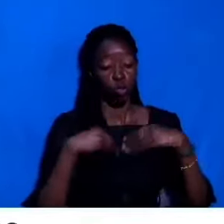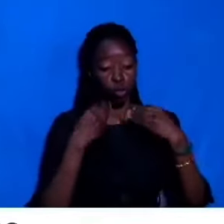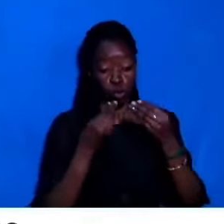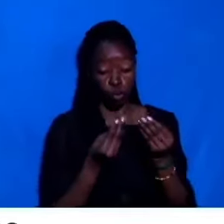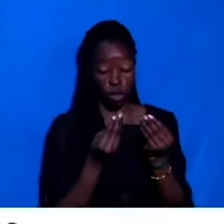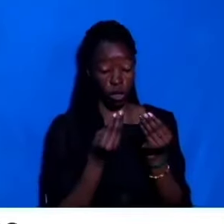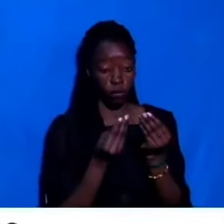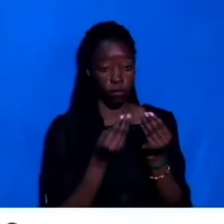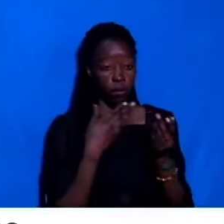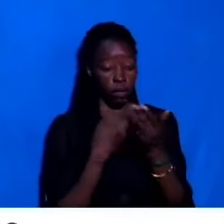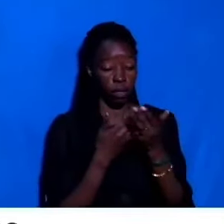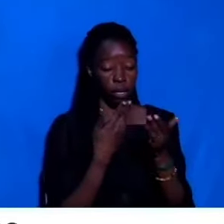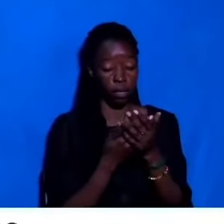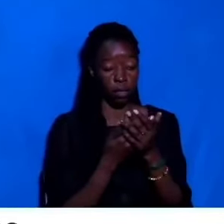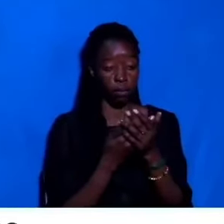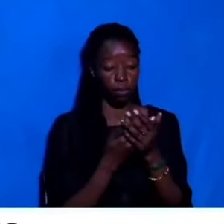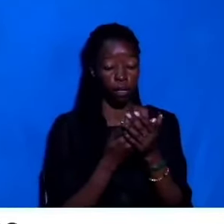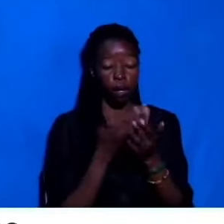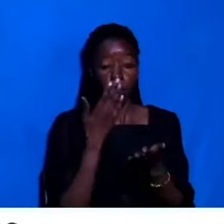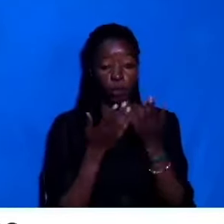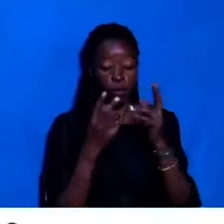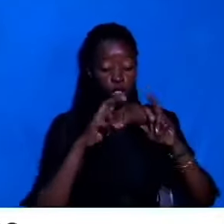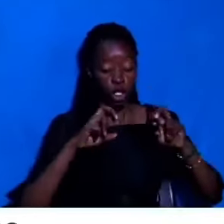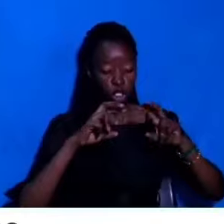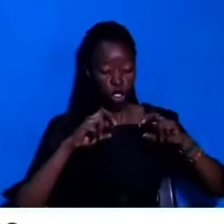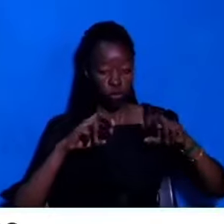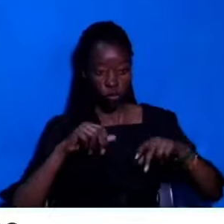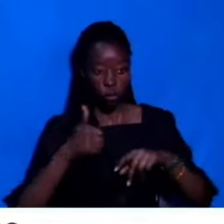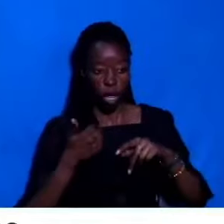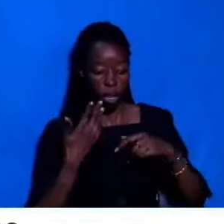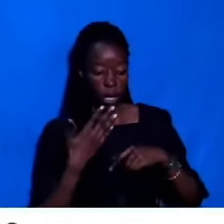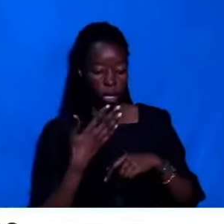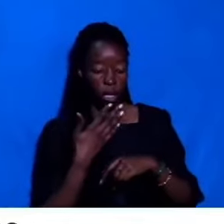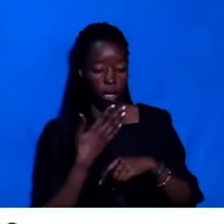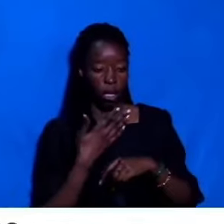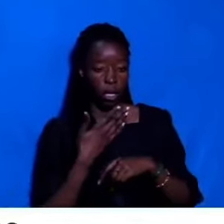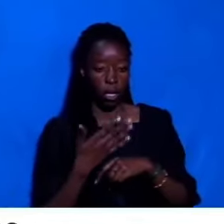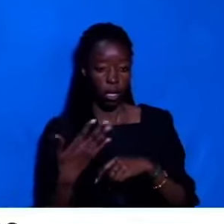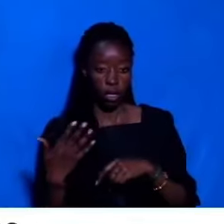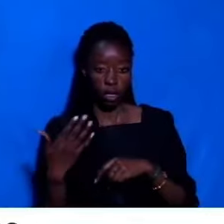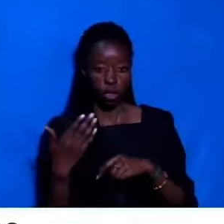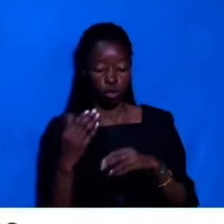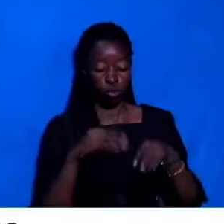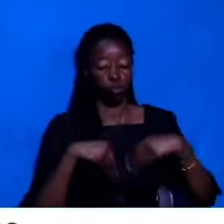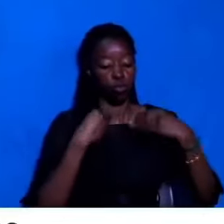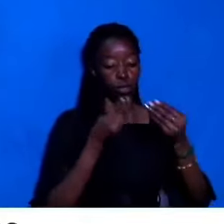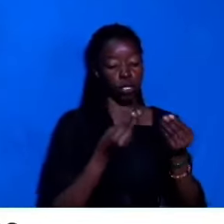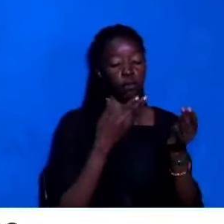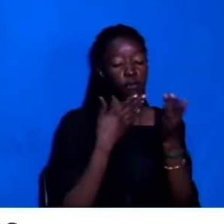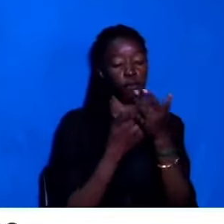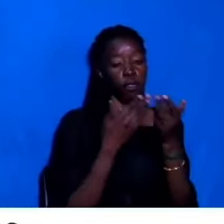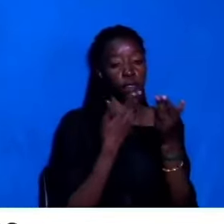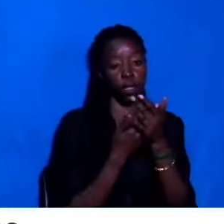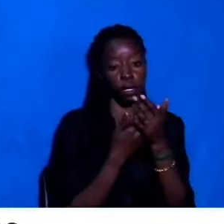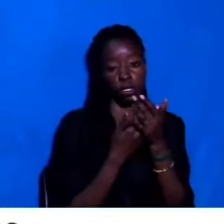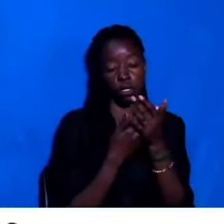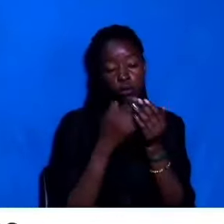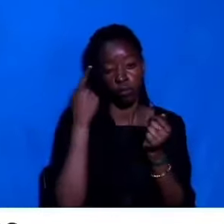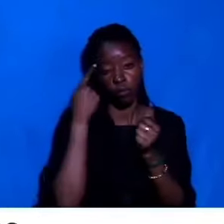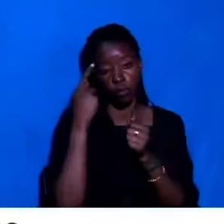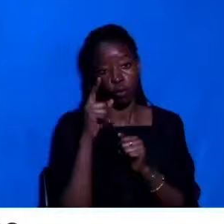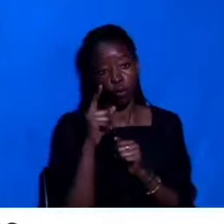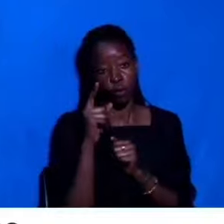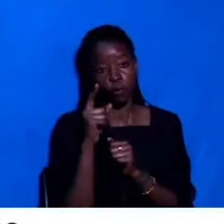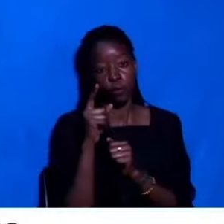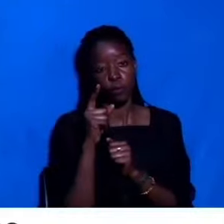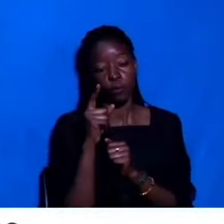for last year. And gave thanks for it again. Like a small boy who was asked by his mother to give thanks for dinner. He looked